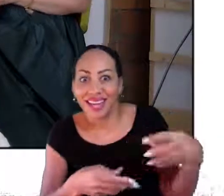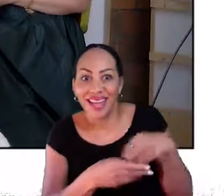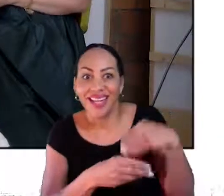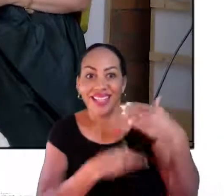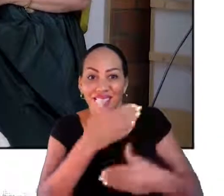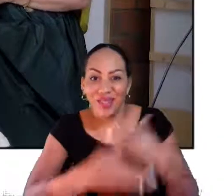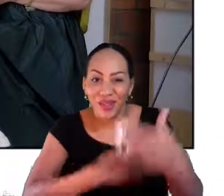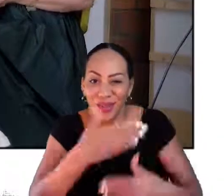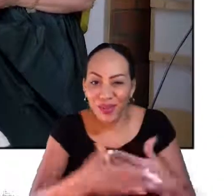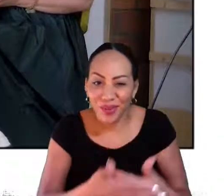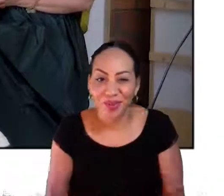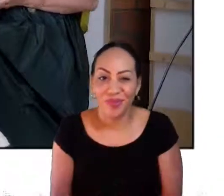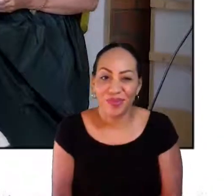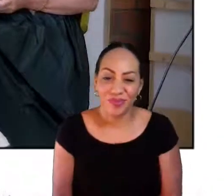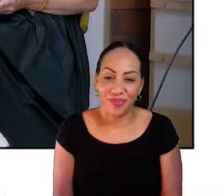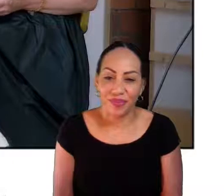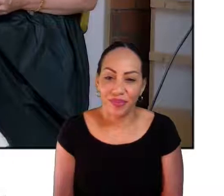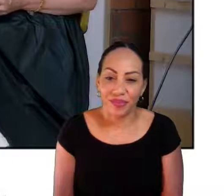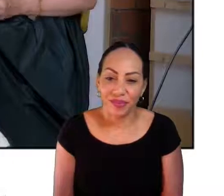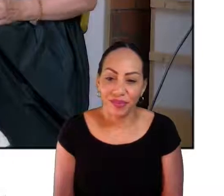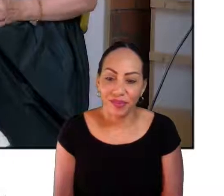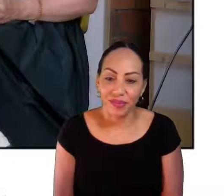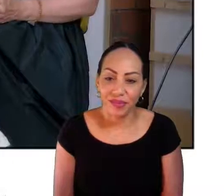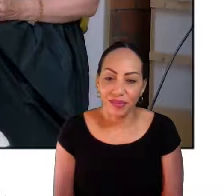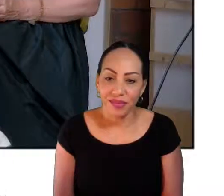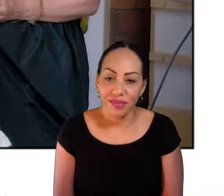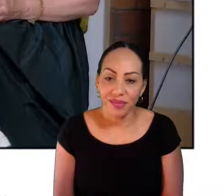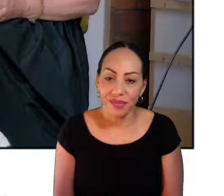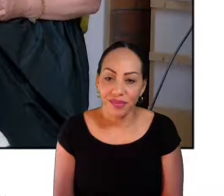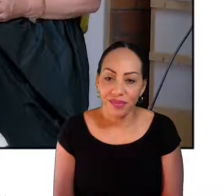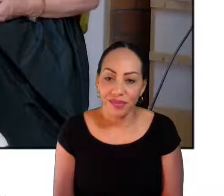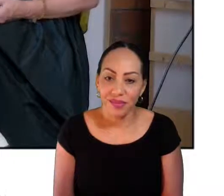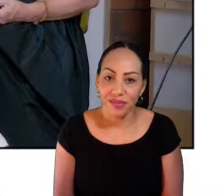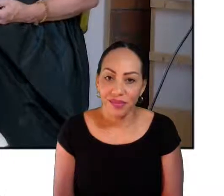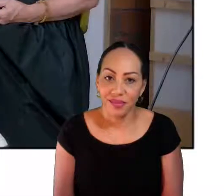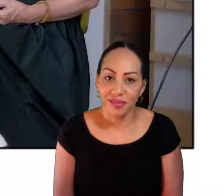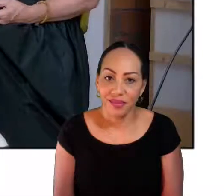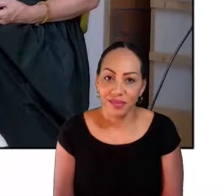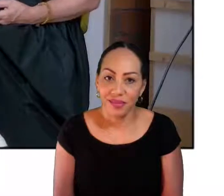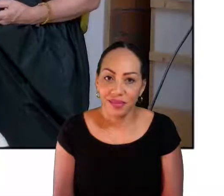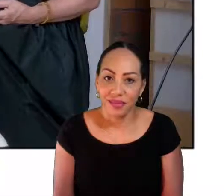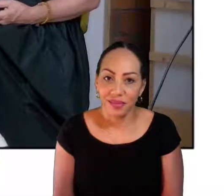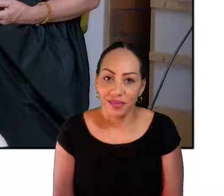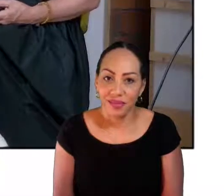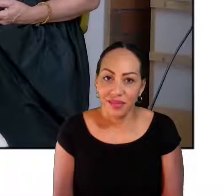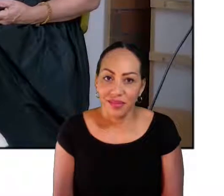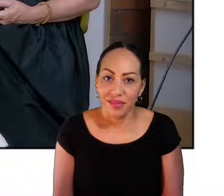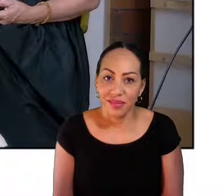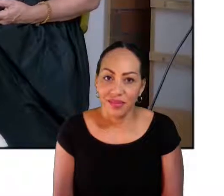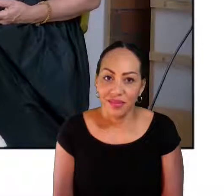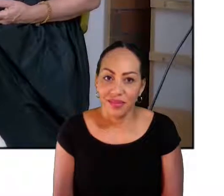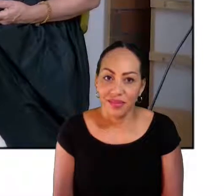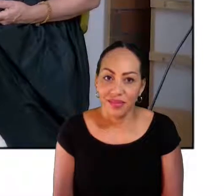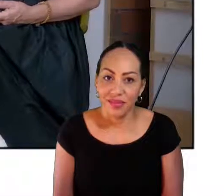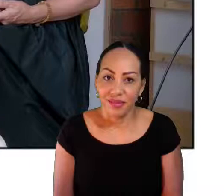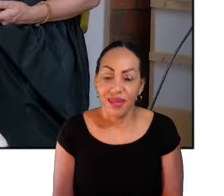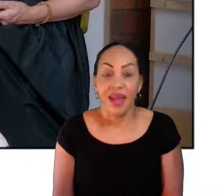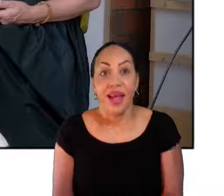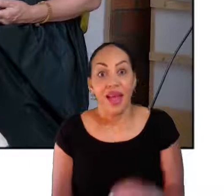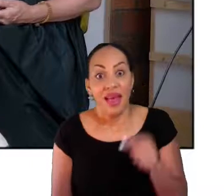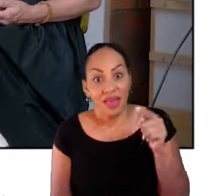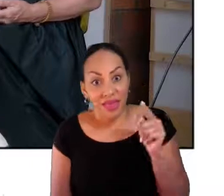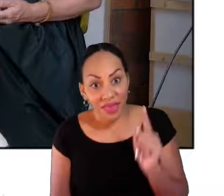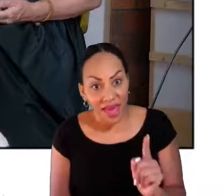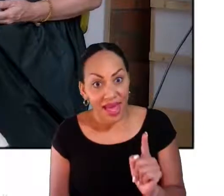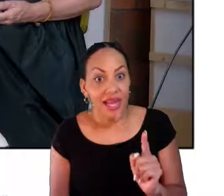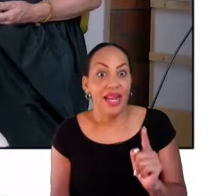things with us. And it made for a really sort of interesting cocktail of a method of producing a toolkit